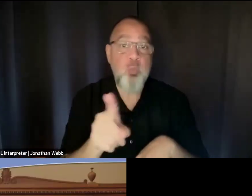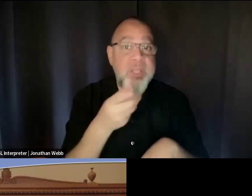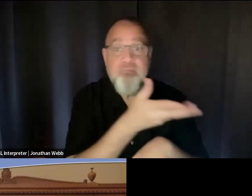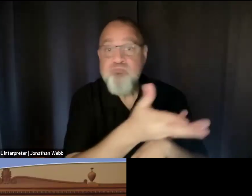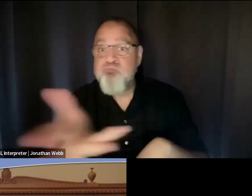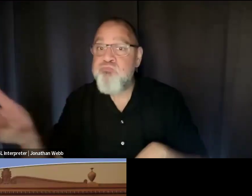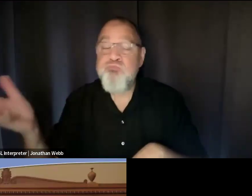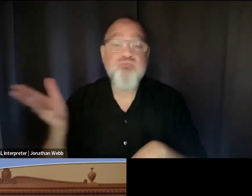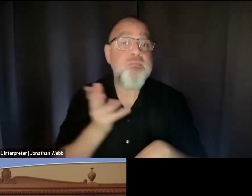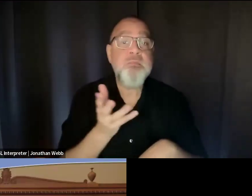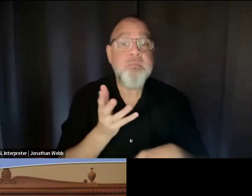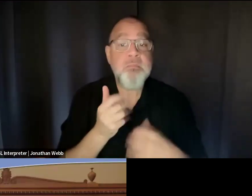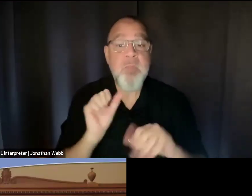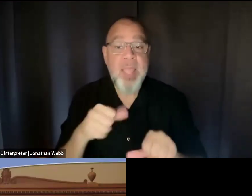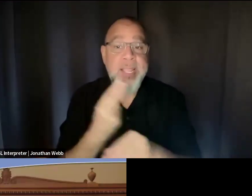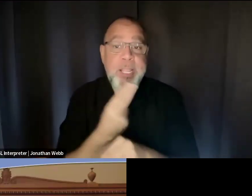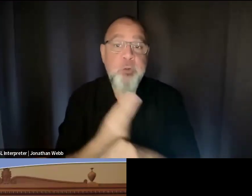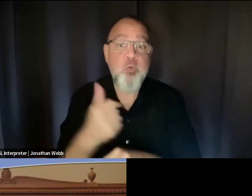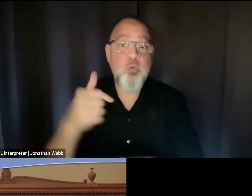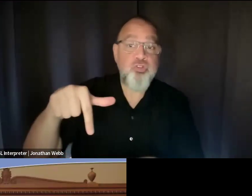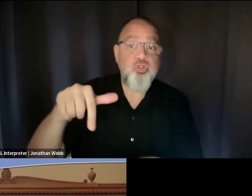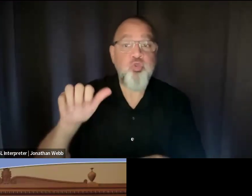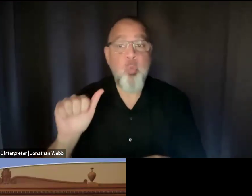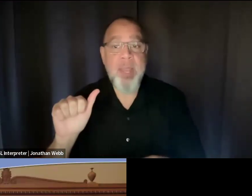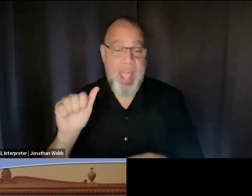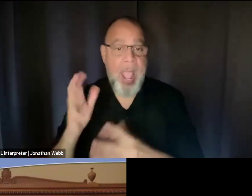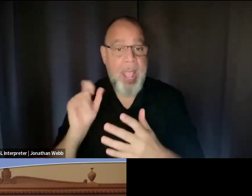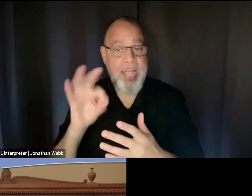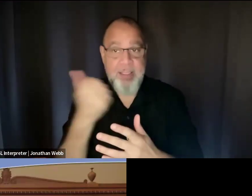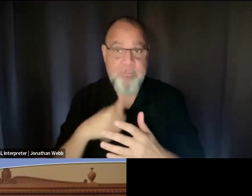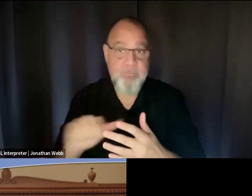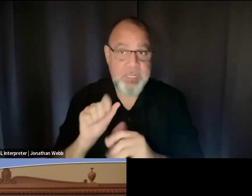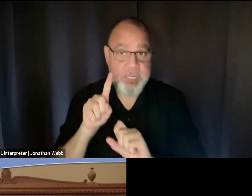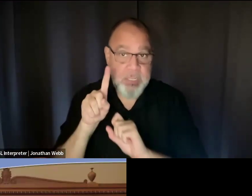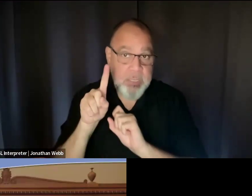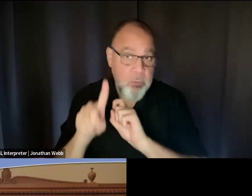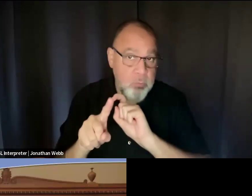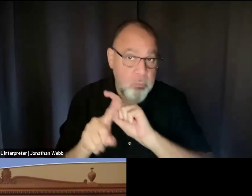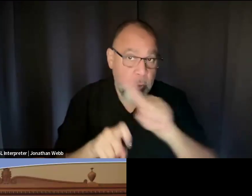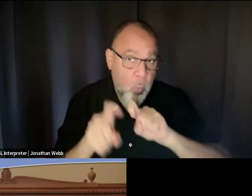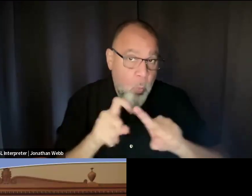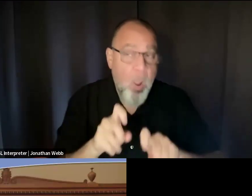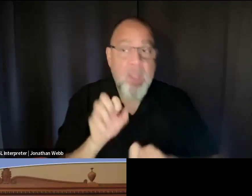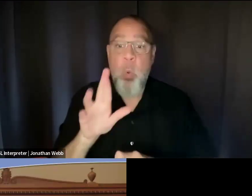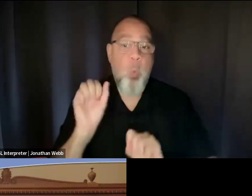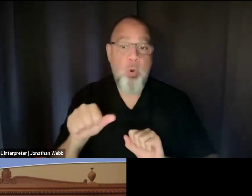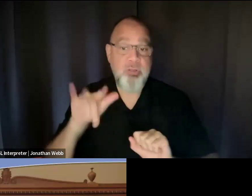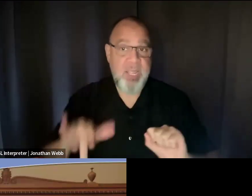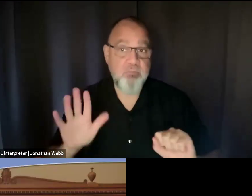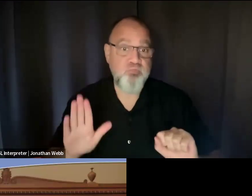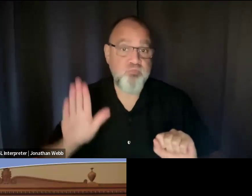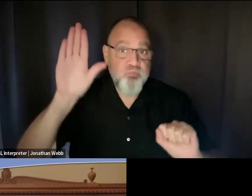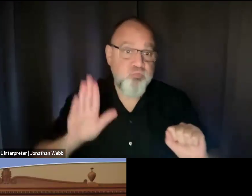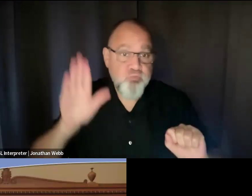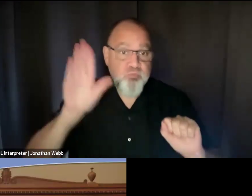audience to use the Q&A box if you have any questions, or feel free to raise your hand if you're ready to ask any